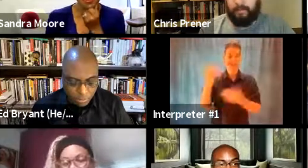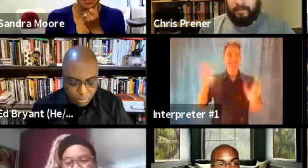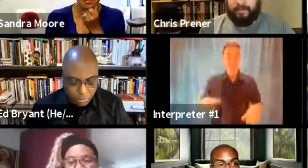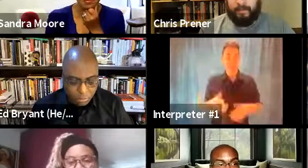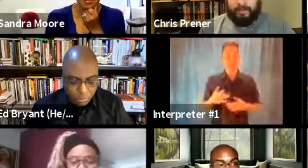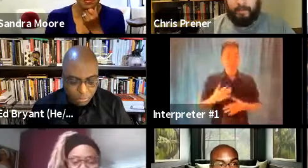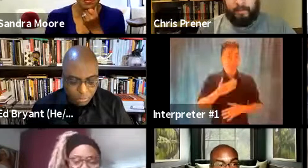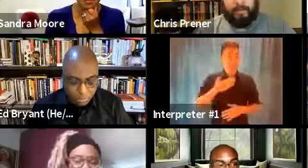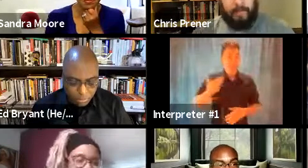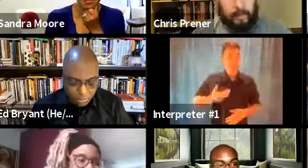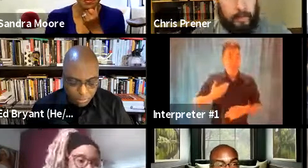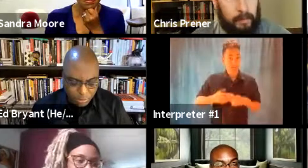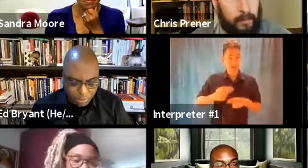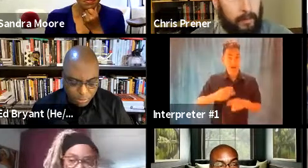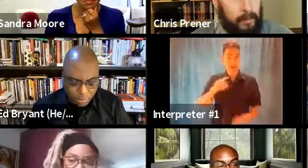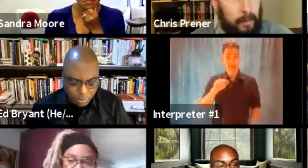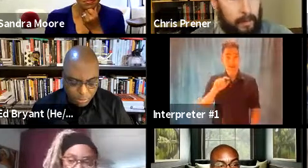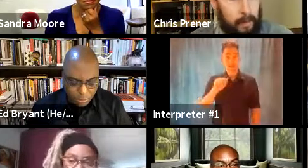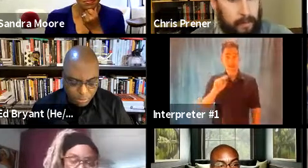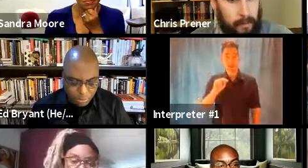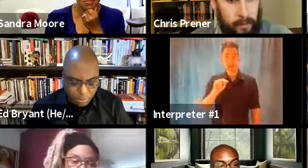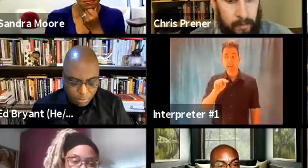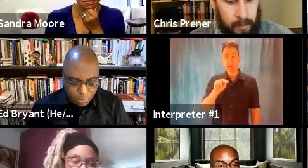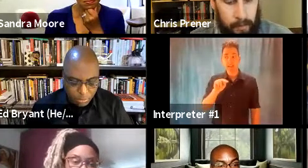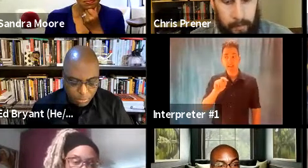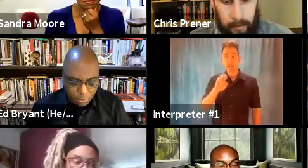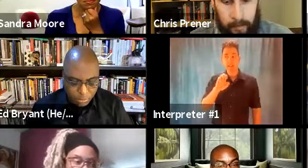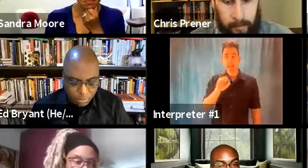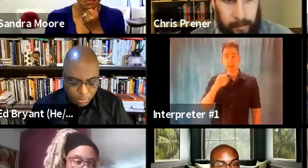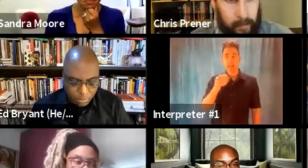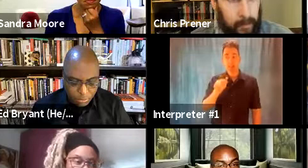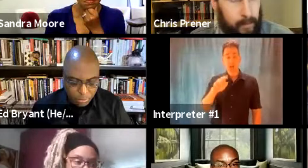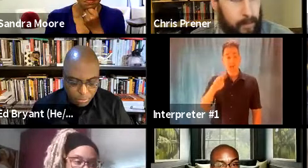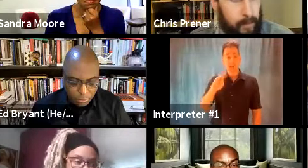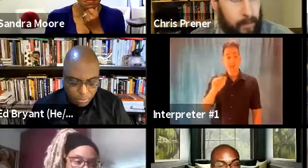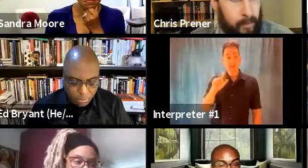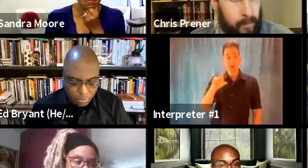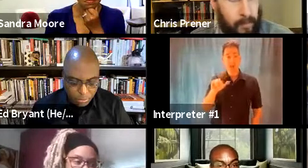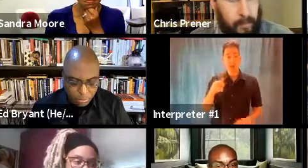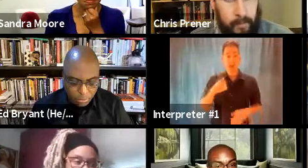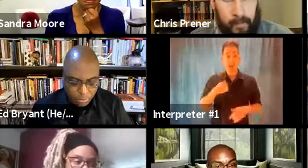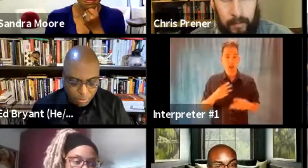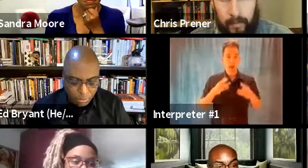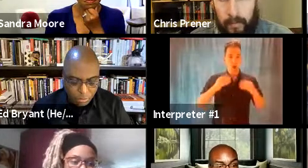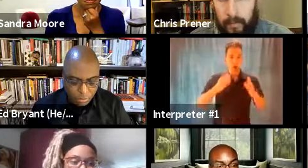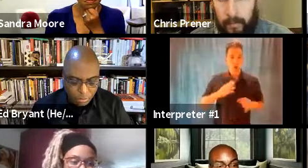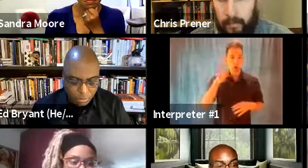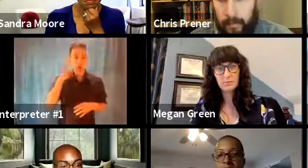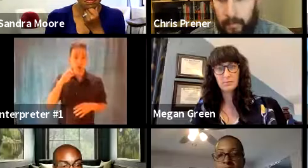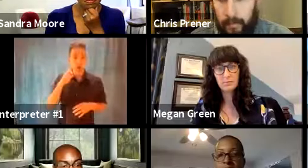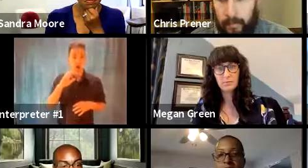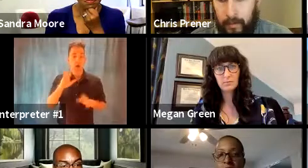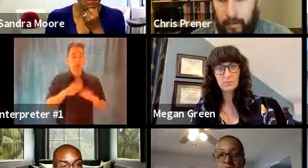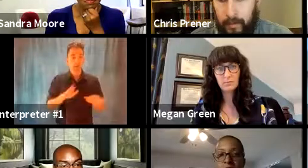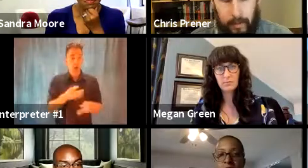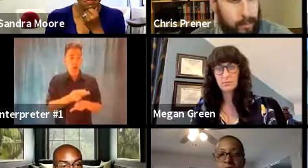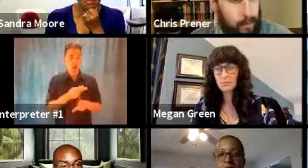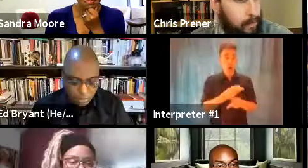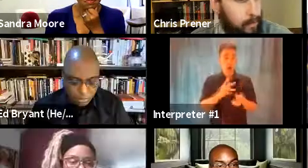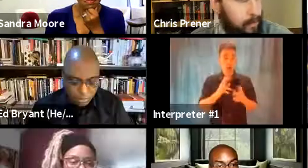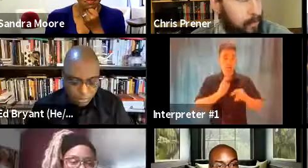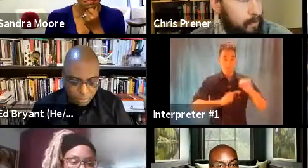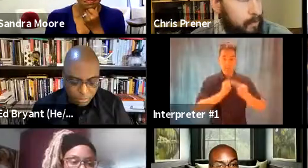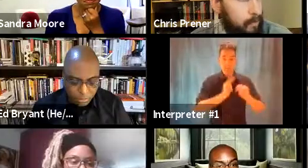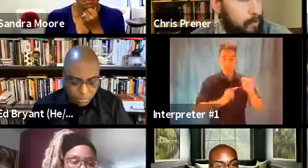is Tanisha Beatty. I am a owner, director of a childcare facility, and I am advocating